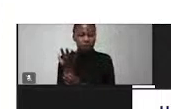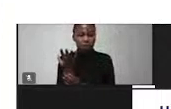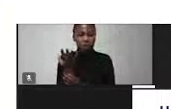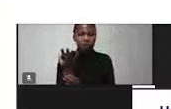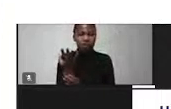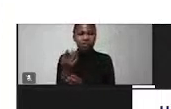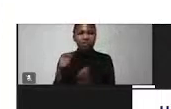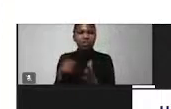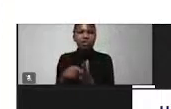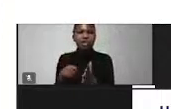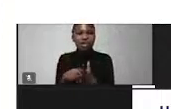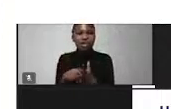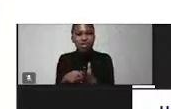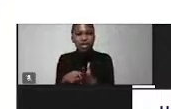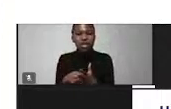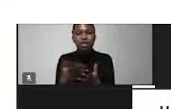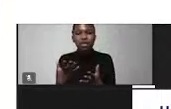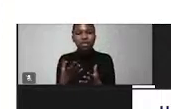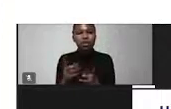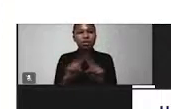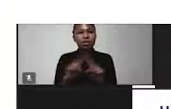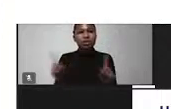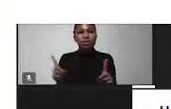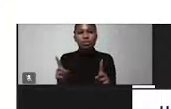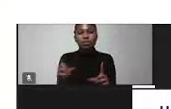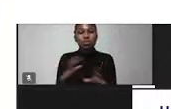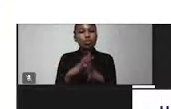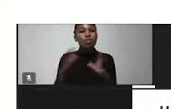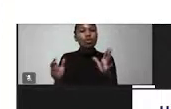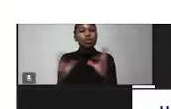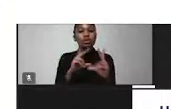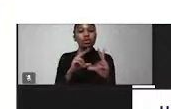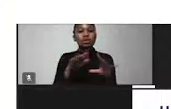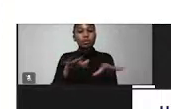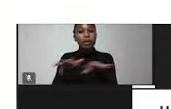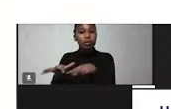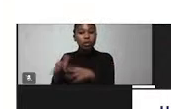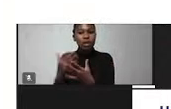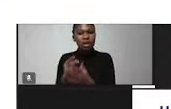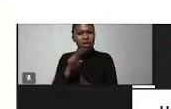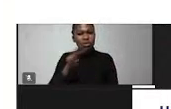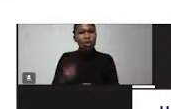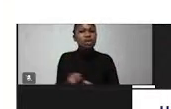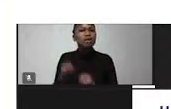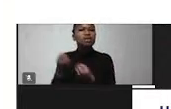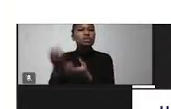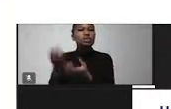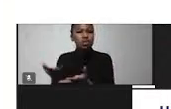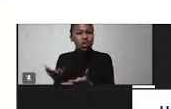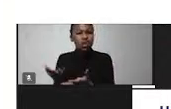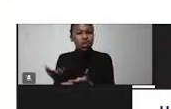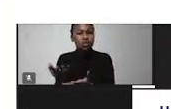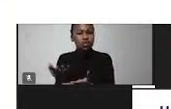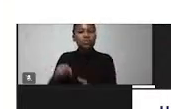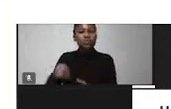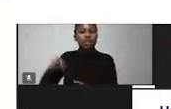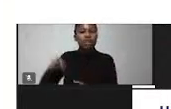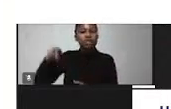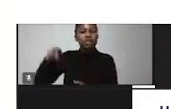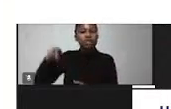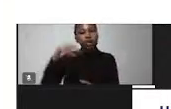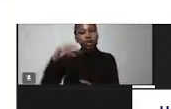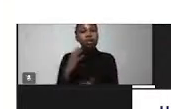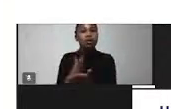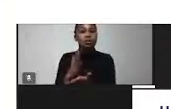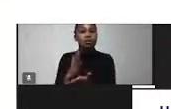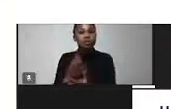trade route, both from mostly what we're looking at from an export perspective, as well as a tourism perspective, and I've shown you the